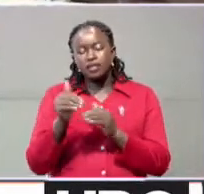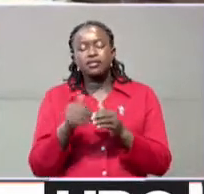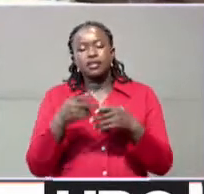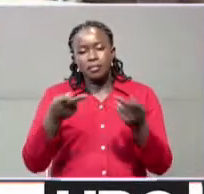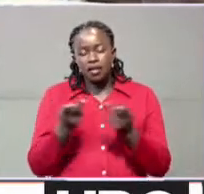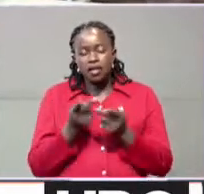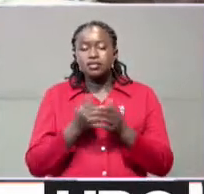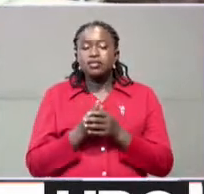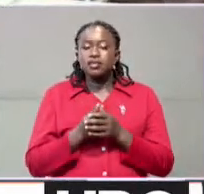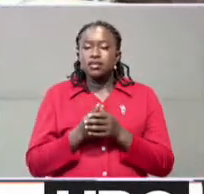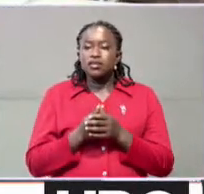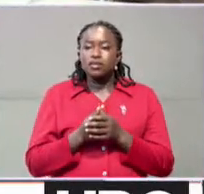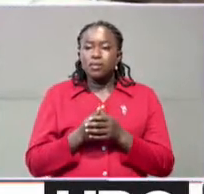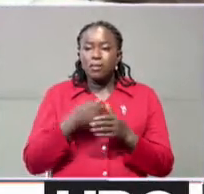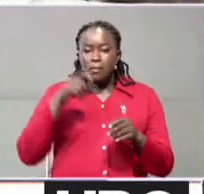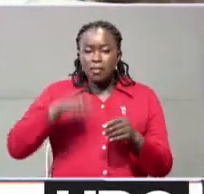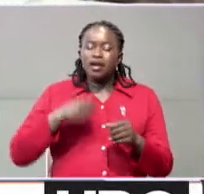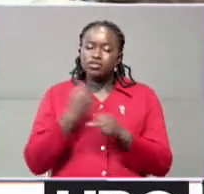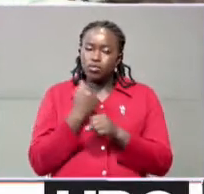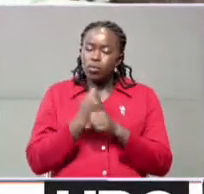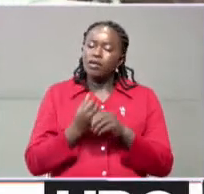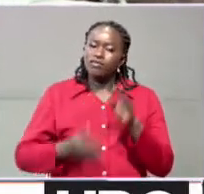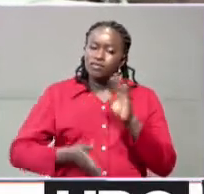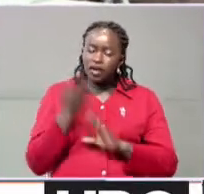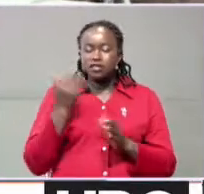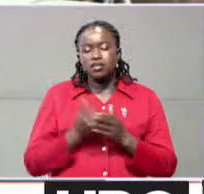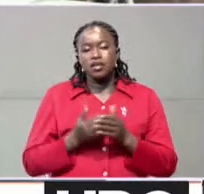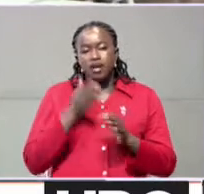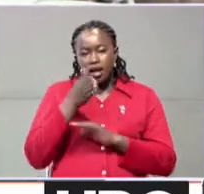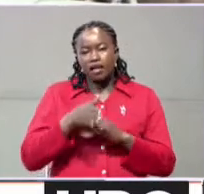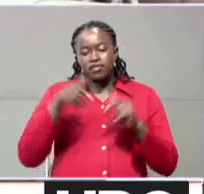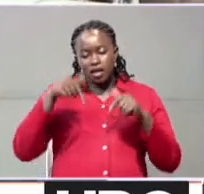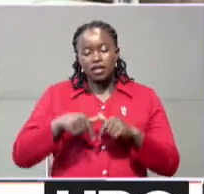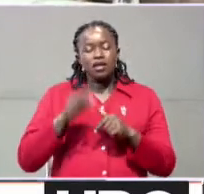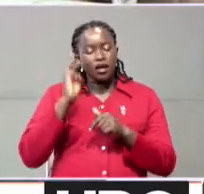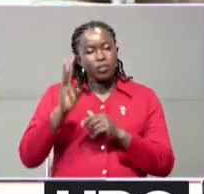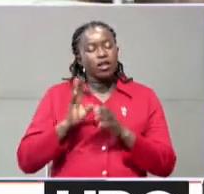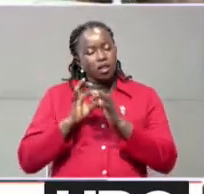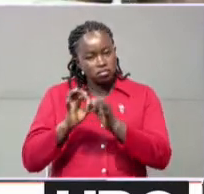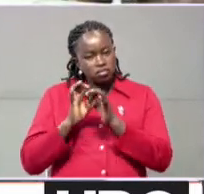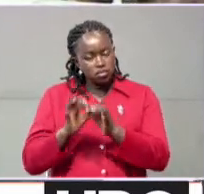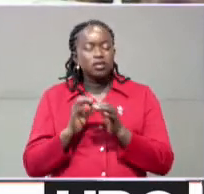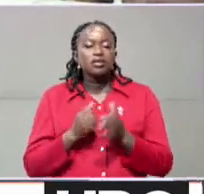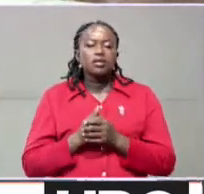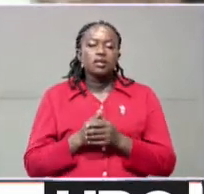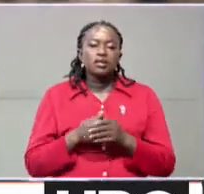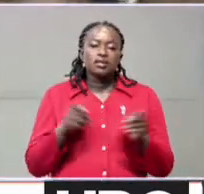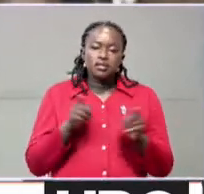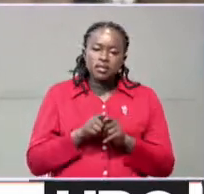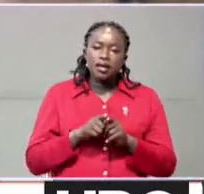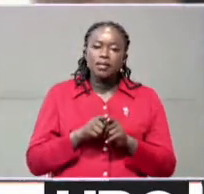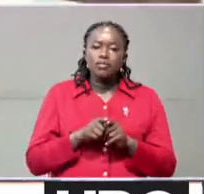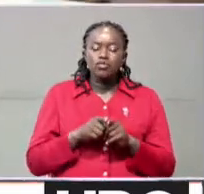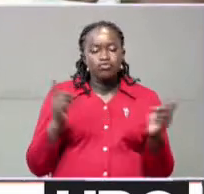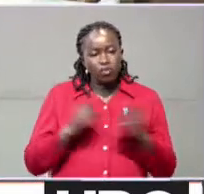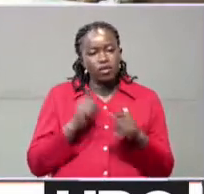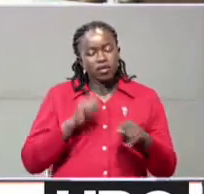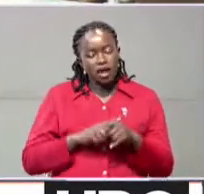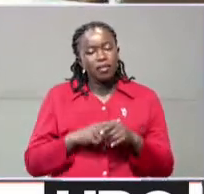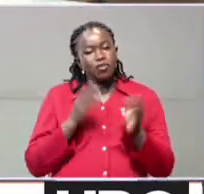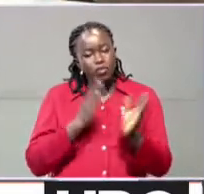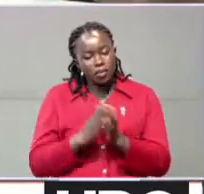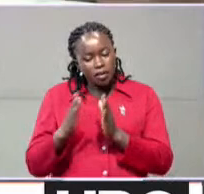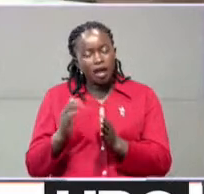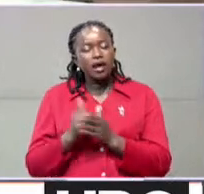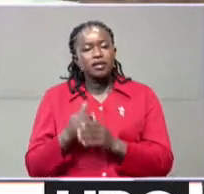to work on it immediately after ever got in touch with him we temporarily work for people to pass through then